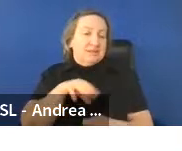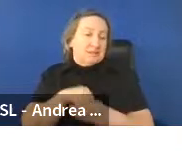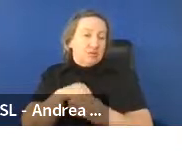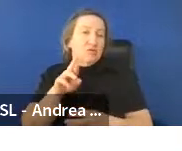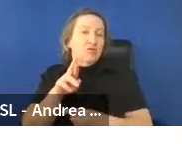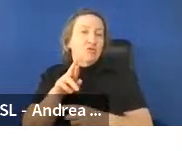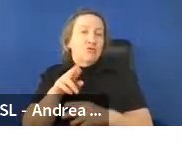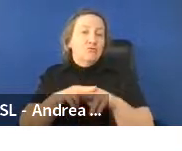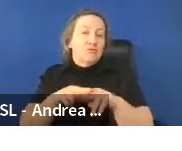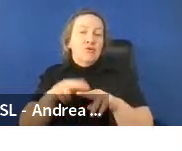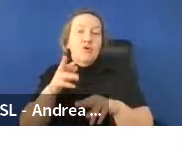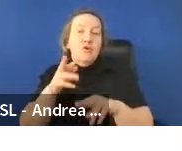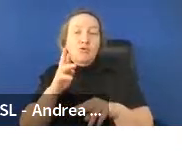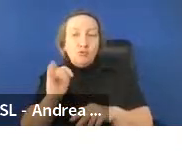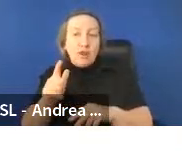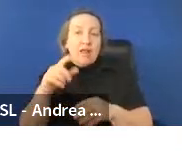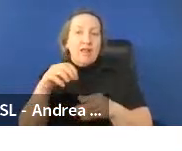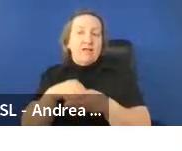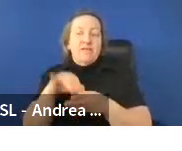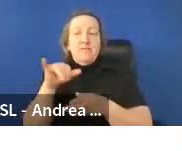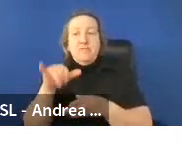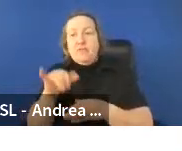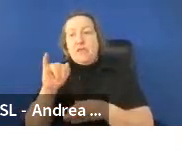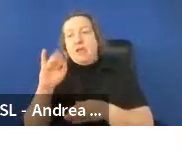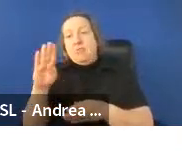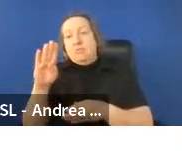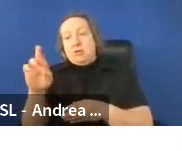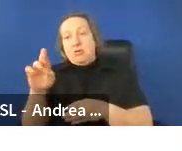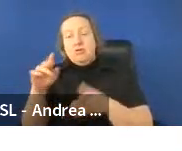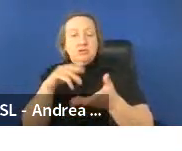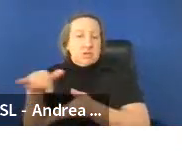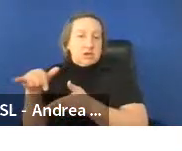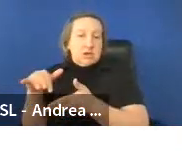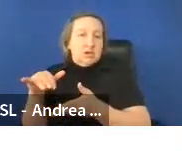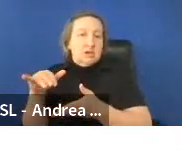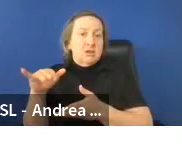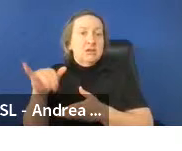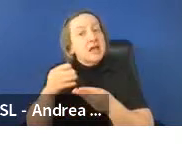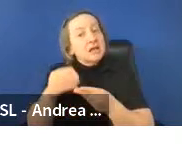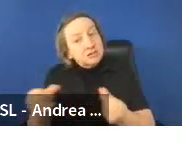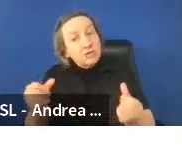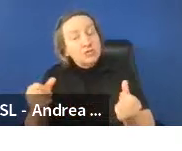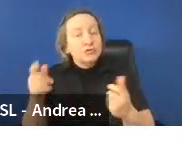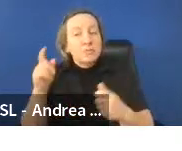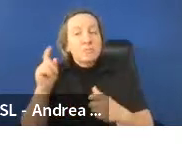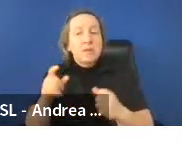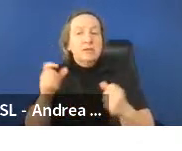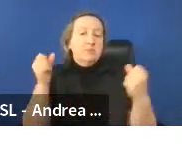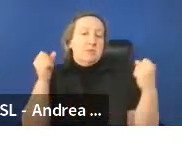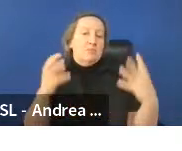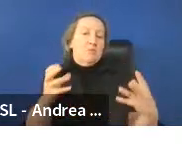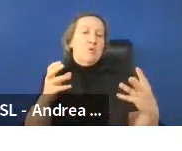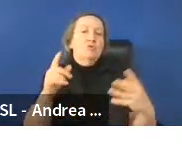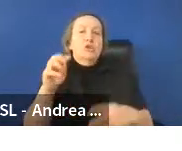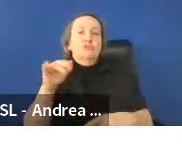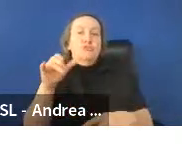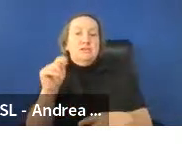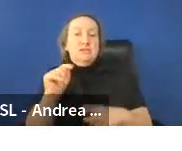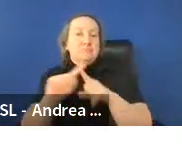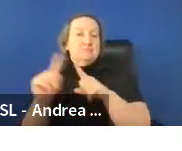in the IBR study. The solution must be multi-transit development.